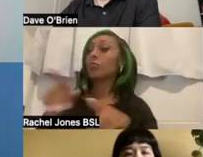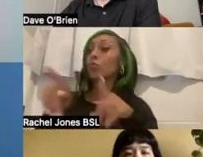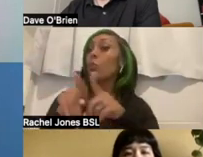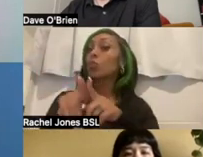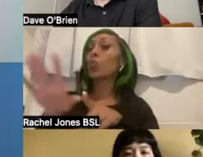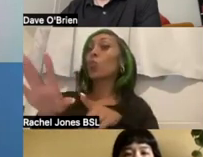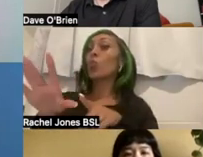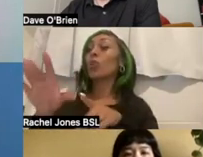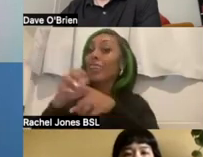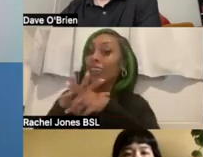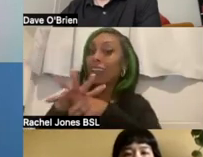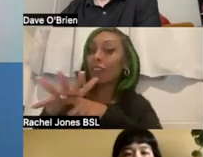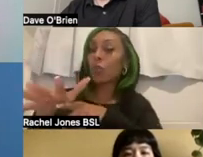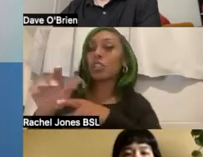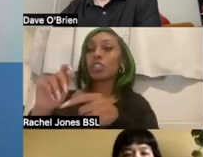process.